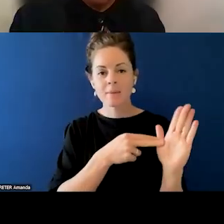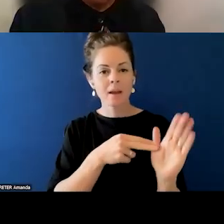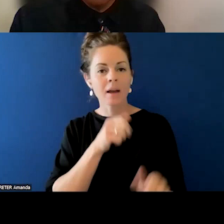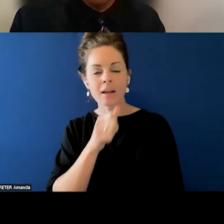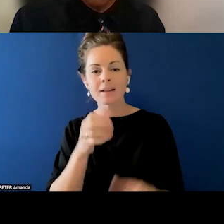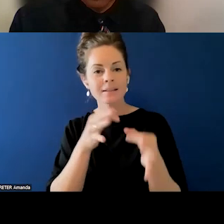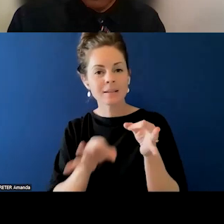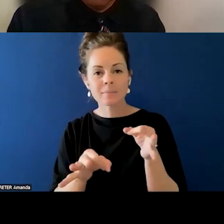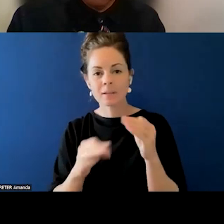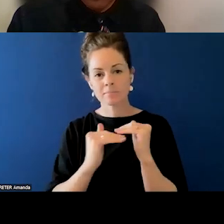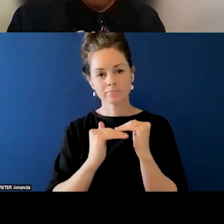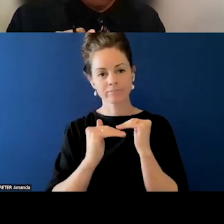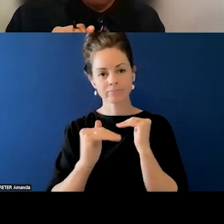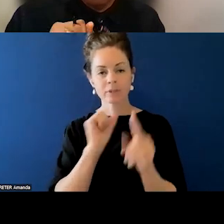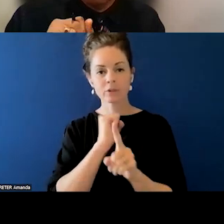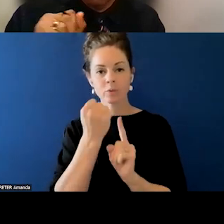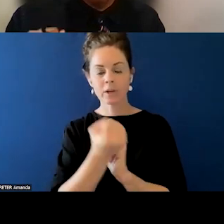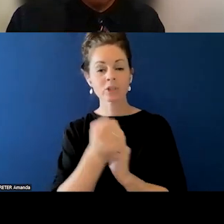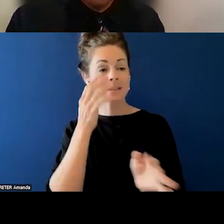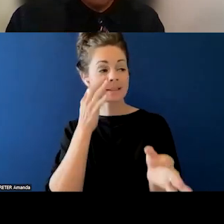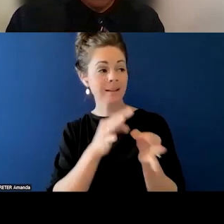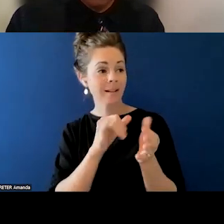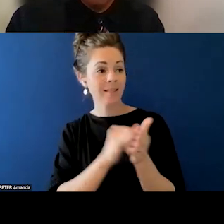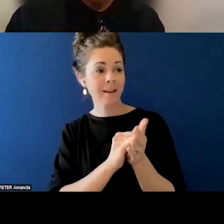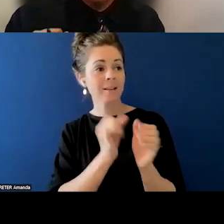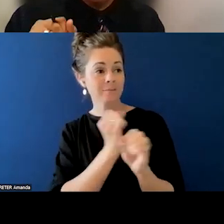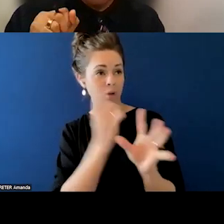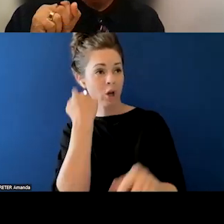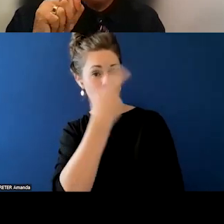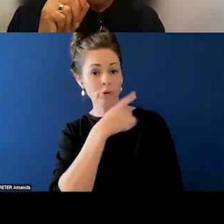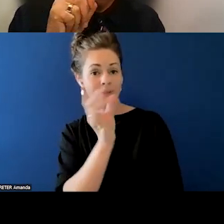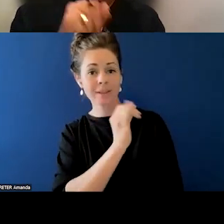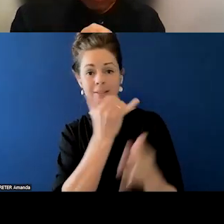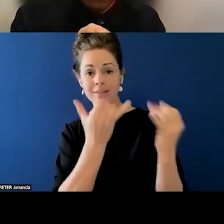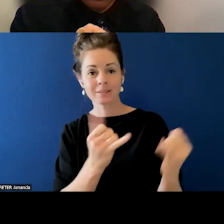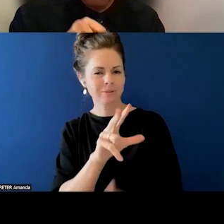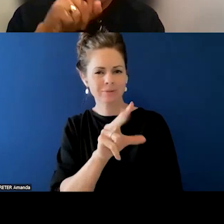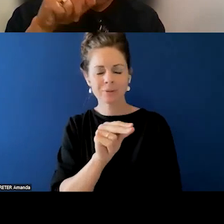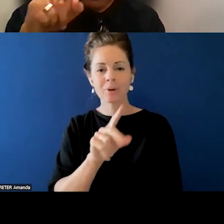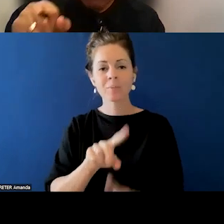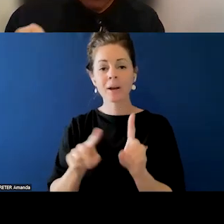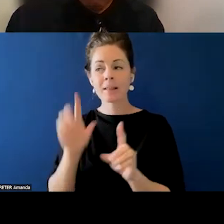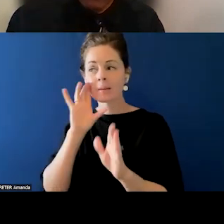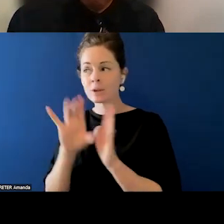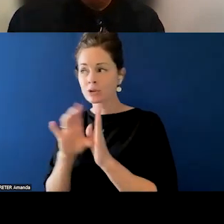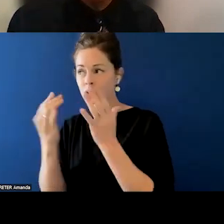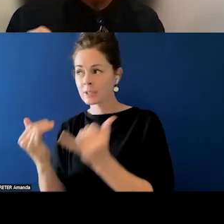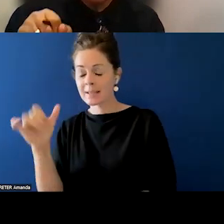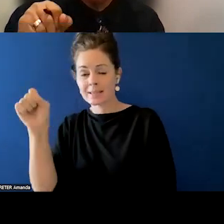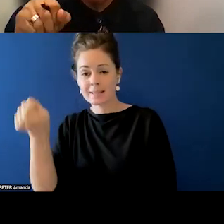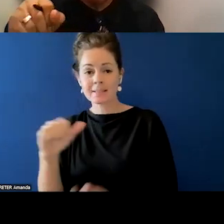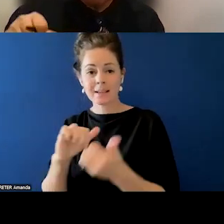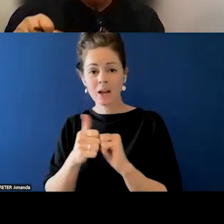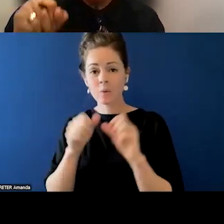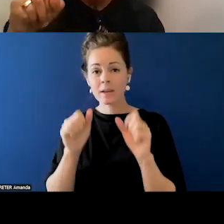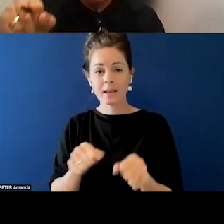static situation and deciding that this is the picture of it today. We're looking at the picture today and how we can make movements